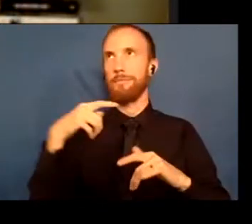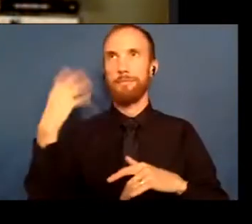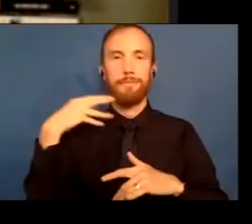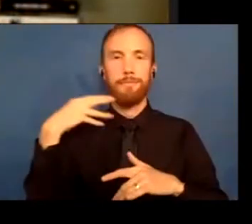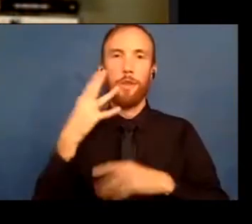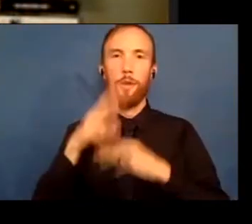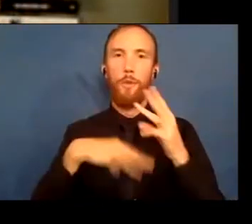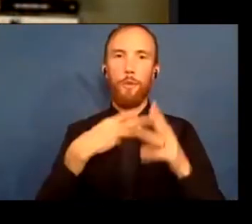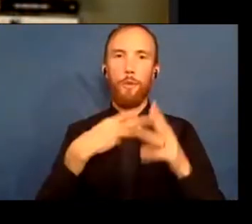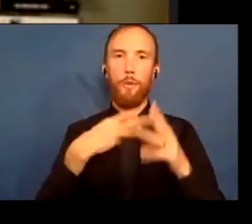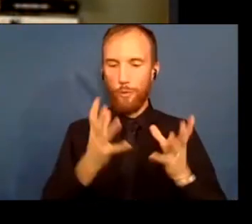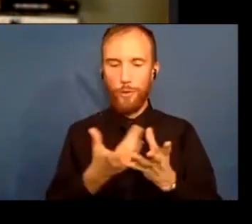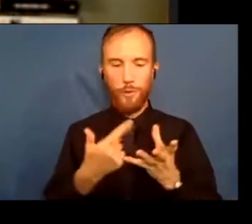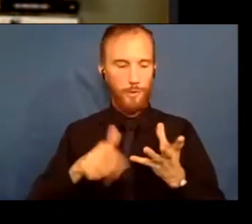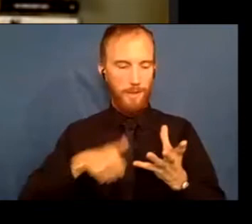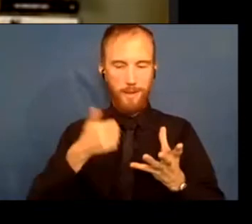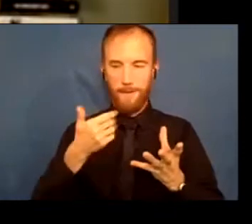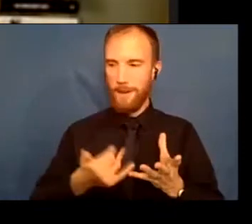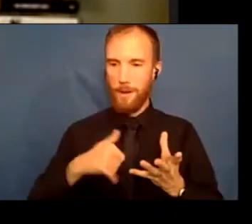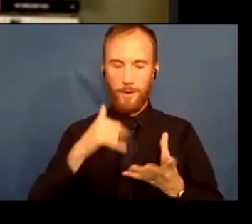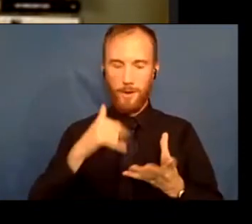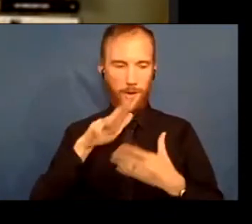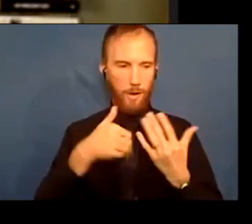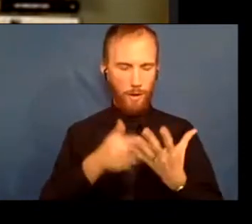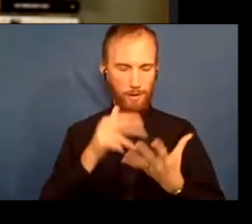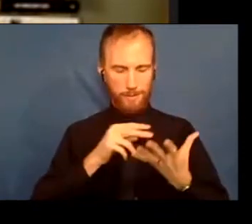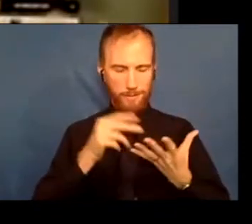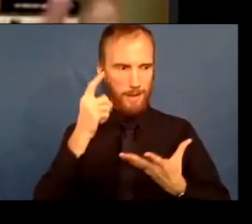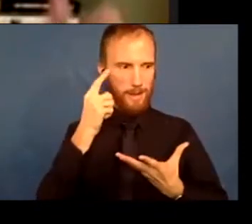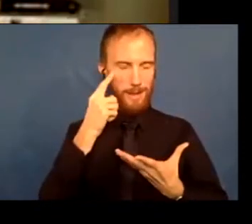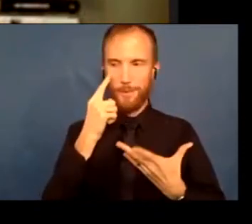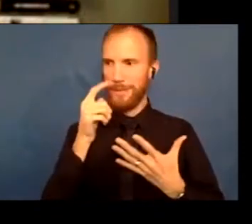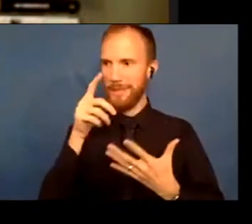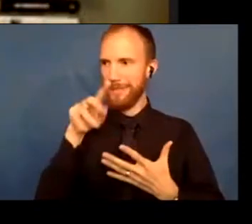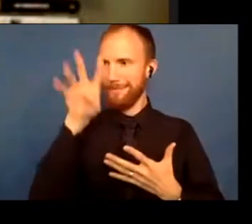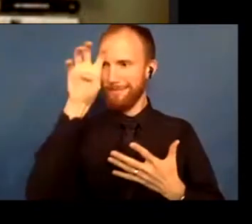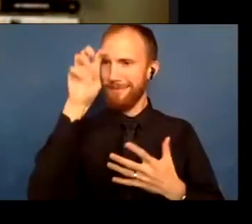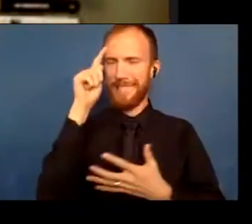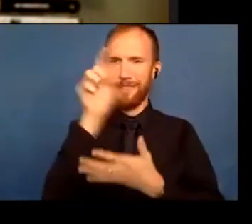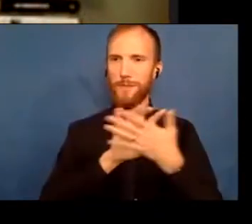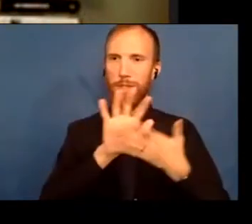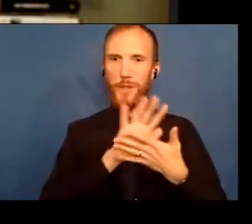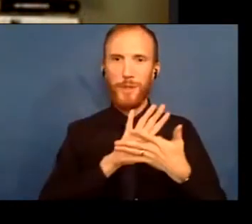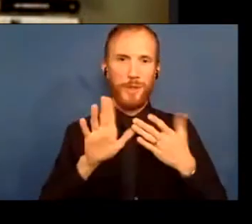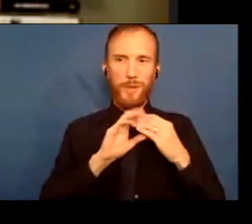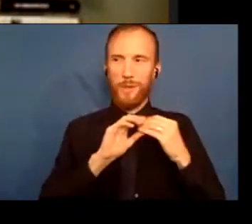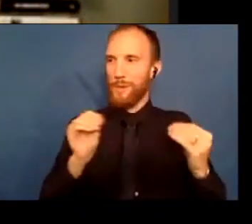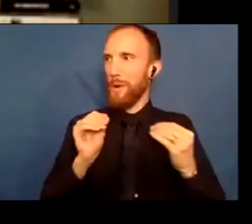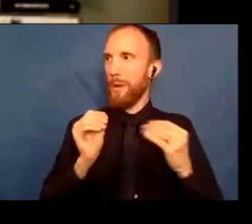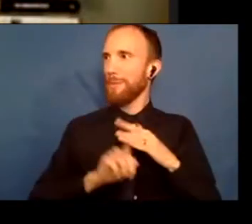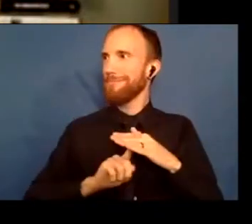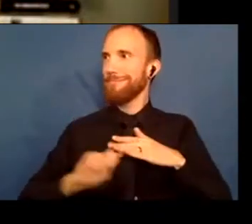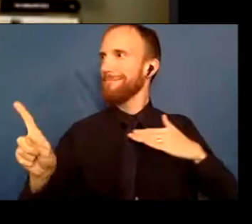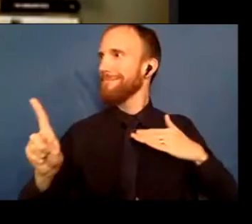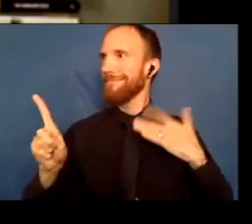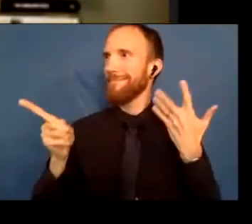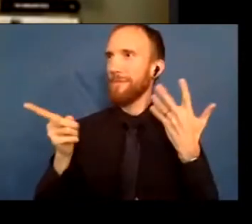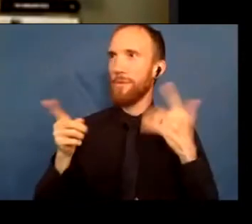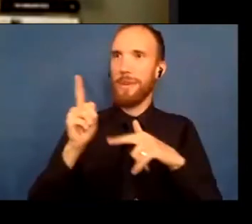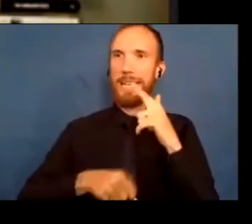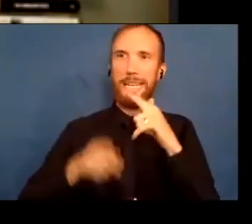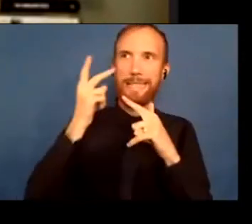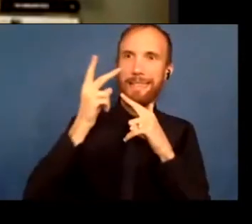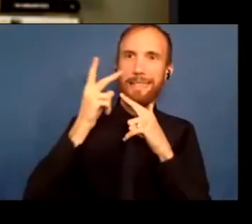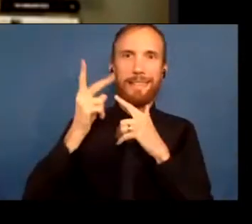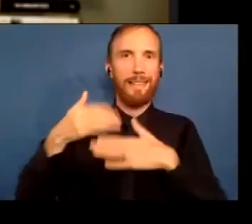bewildered and confused by this. No exit, right, from this. So toward the end, I'd like to